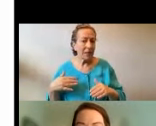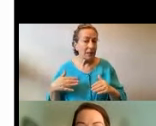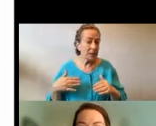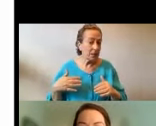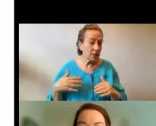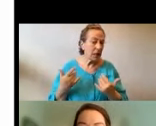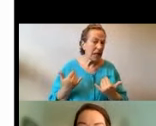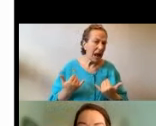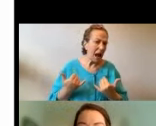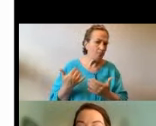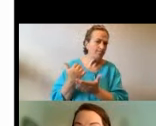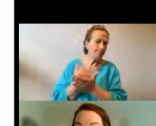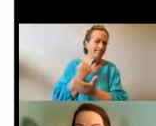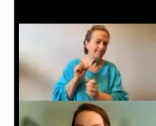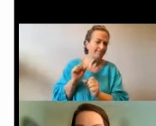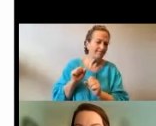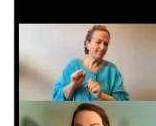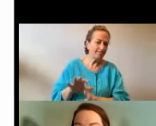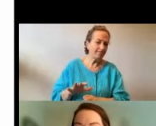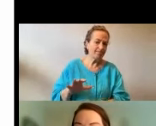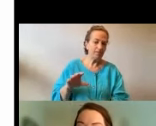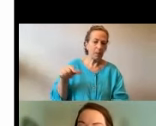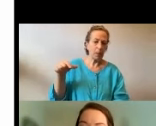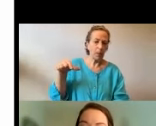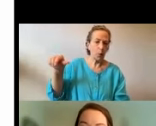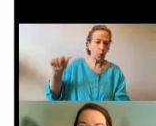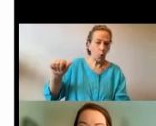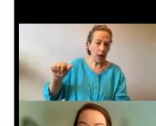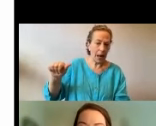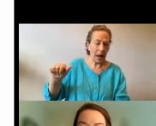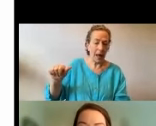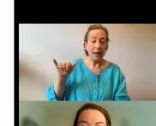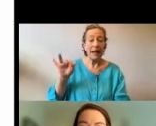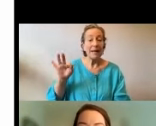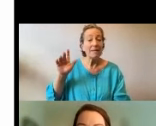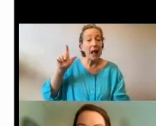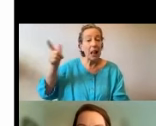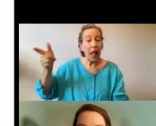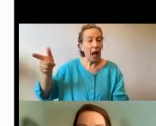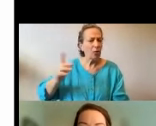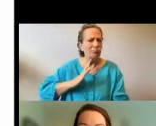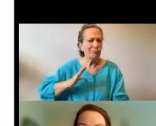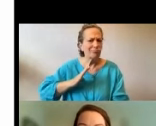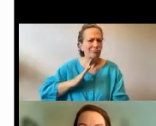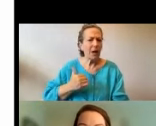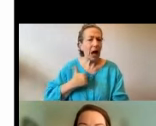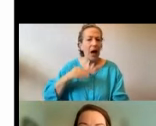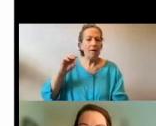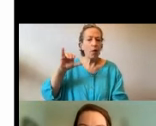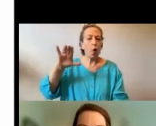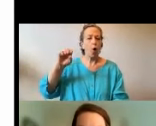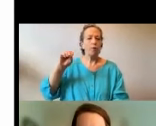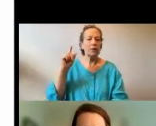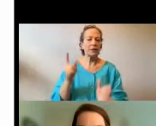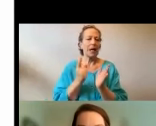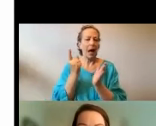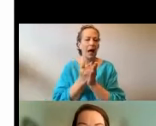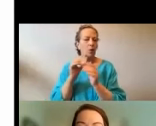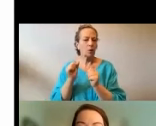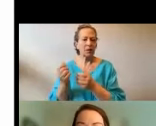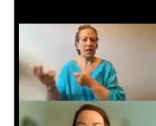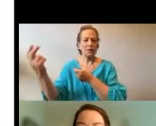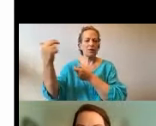box. Or if you think of them afterwards, the office hours are a really good opportunity to ask that question.